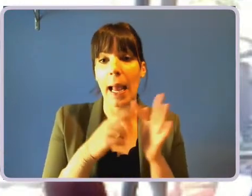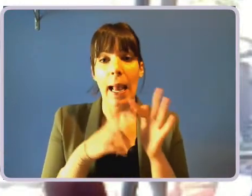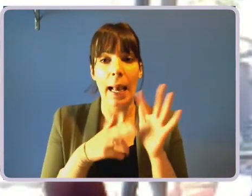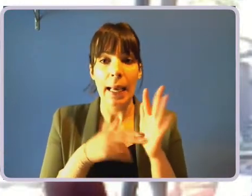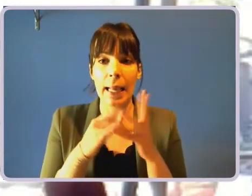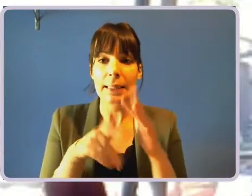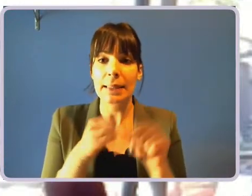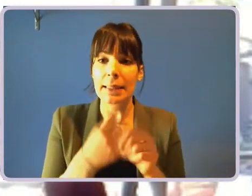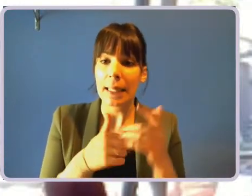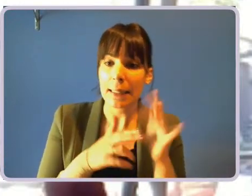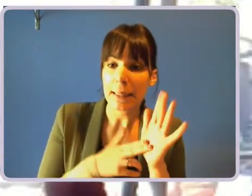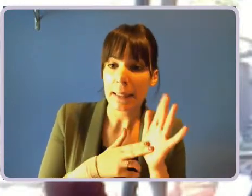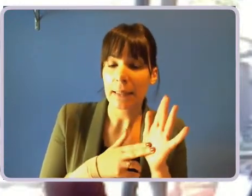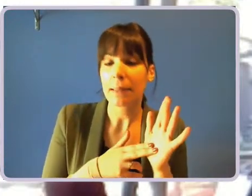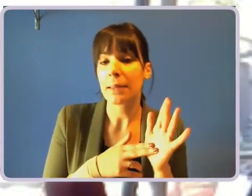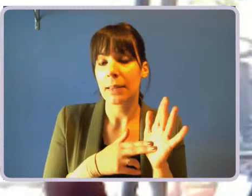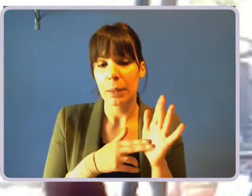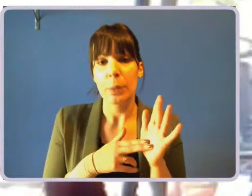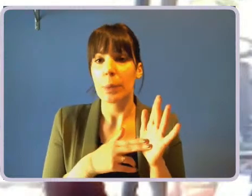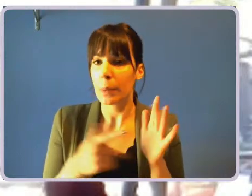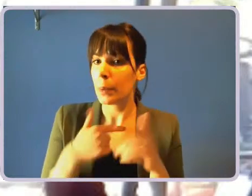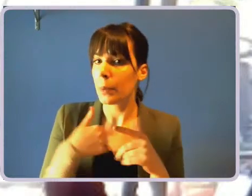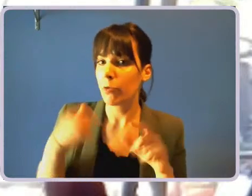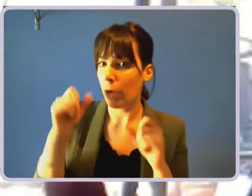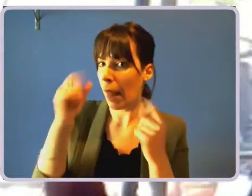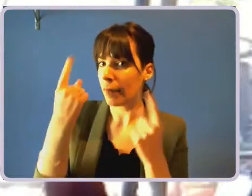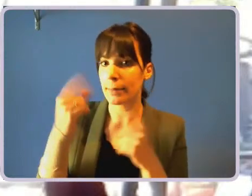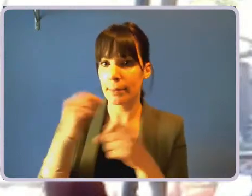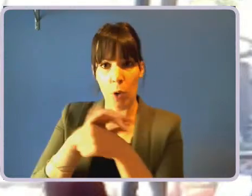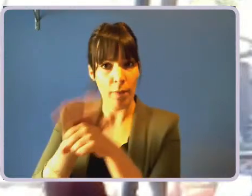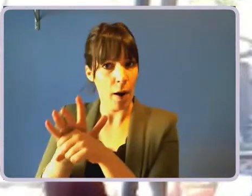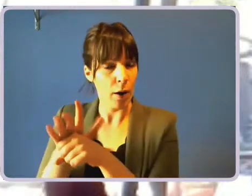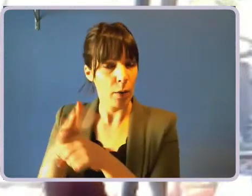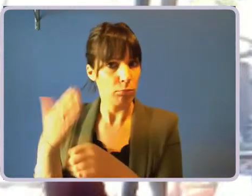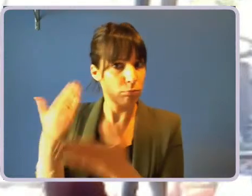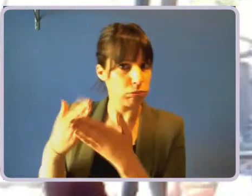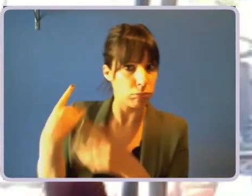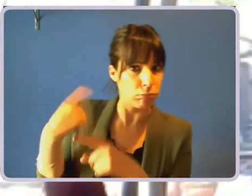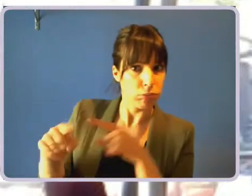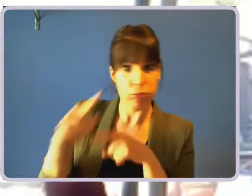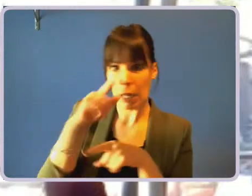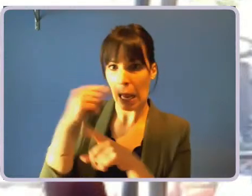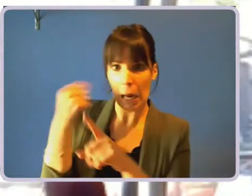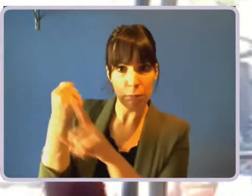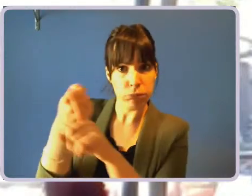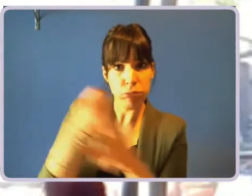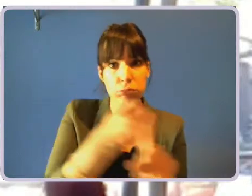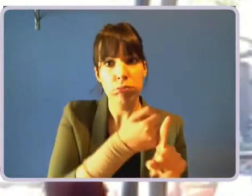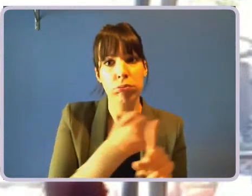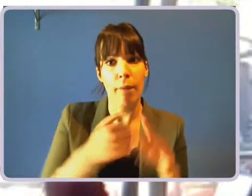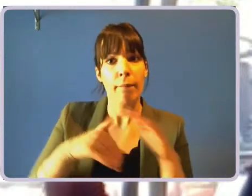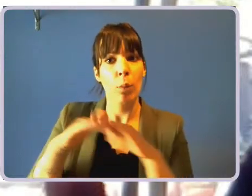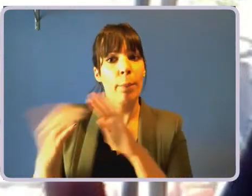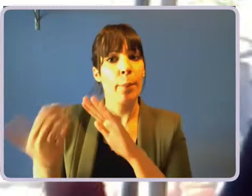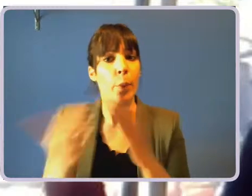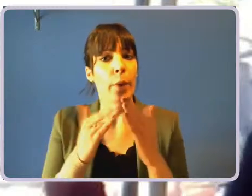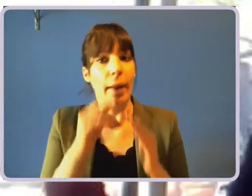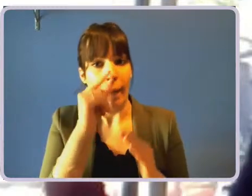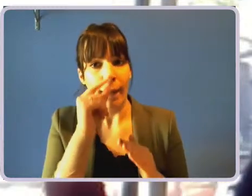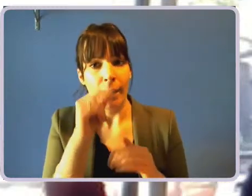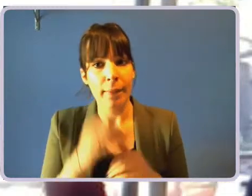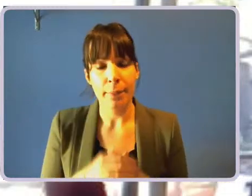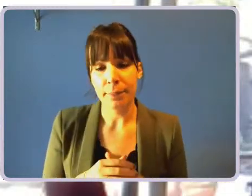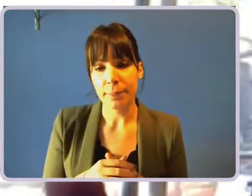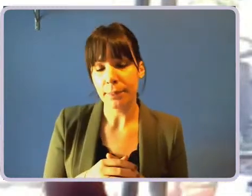quickly COVID-19 can really impact on everyone in the community, but the